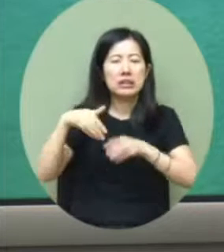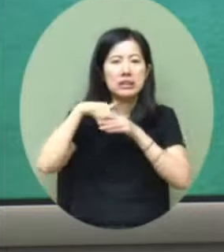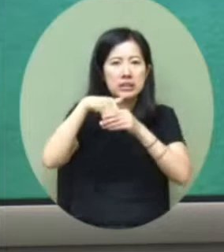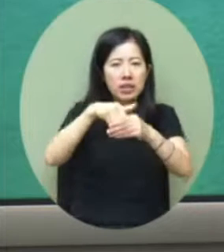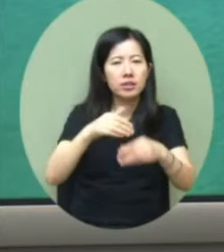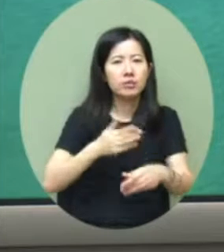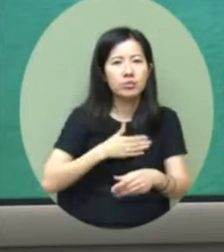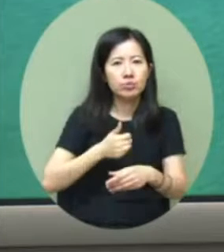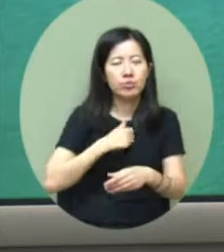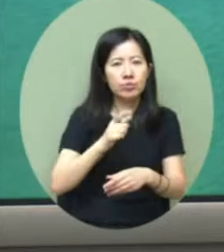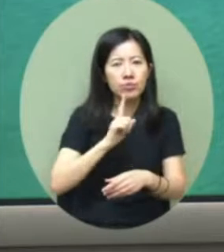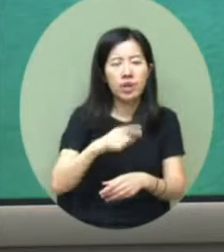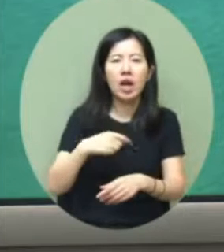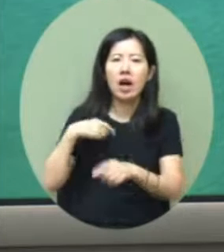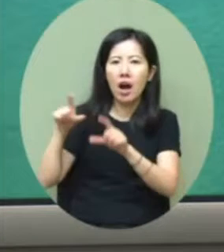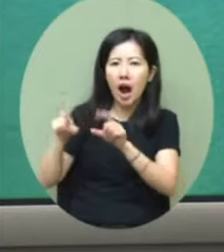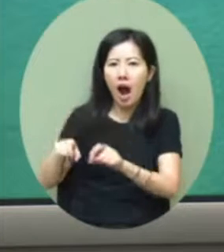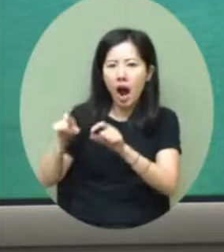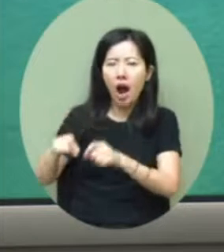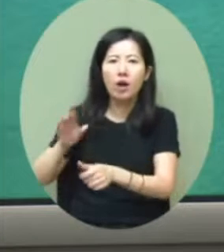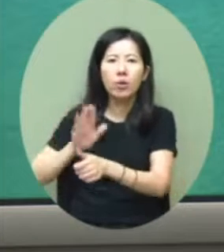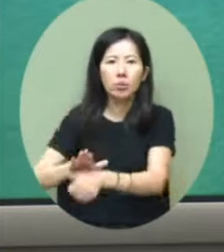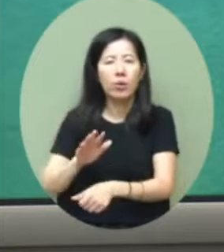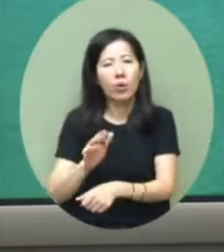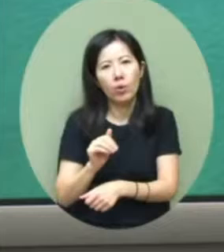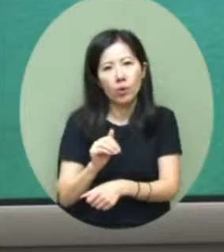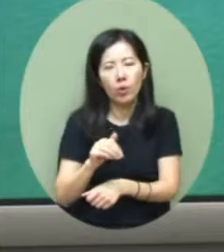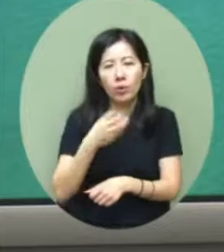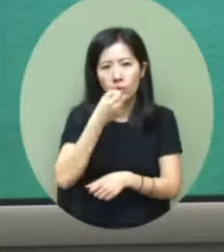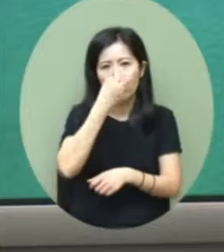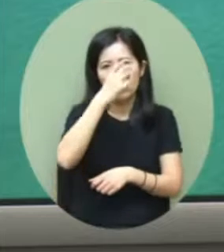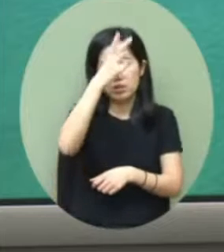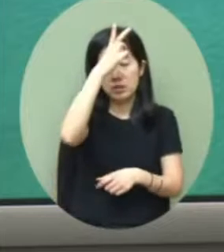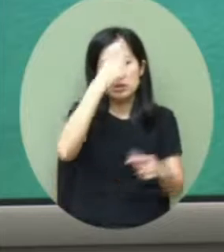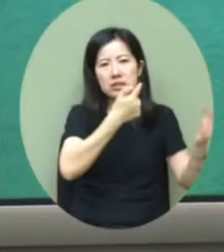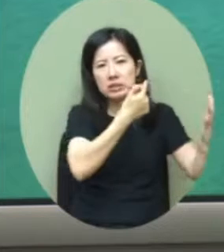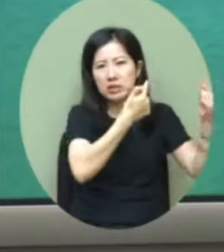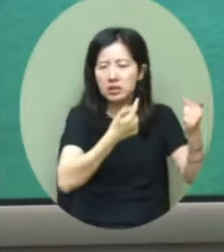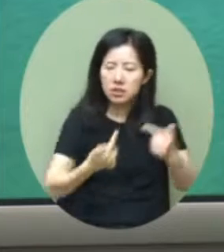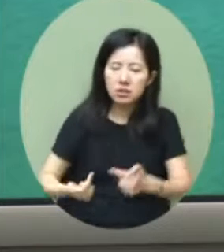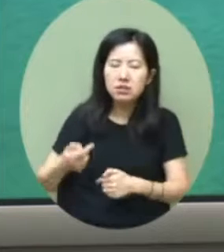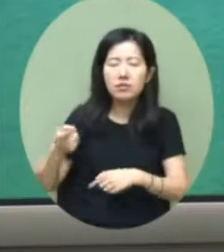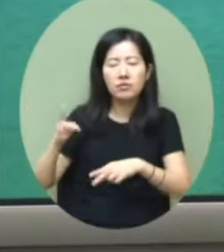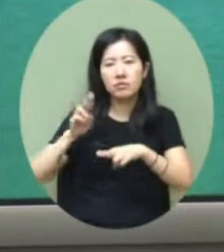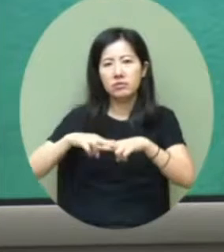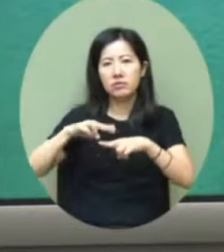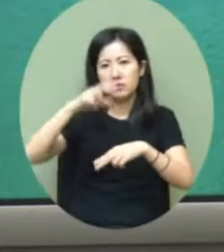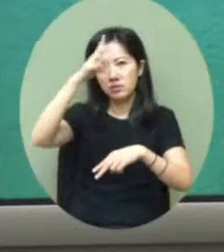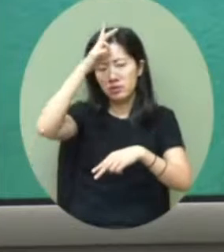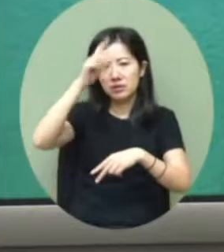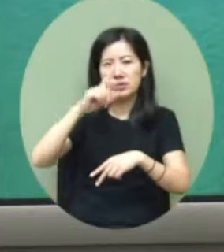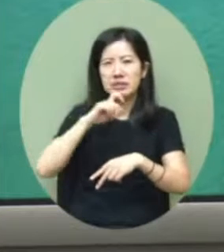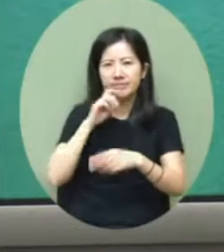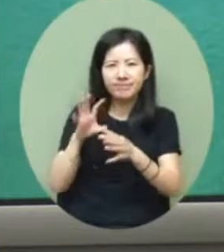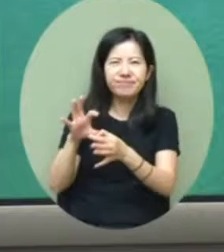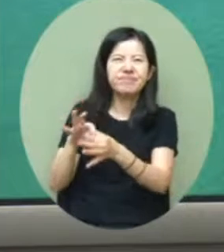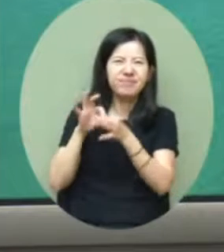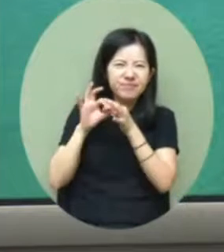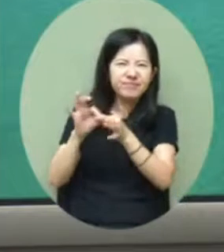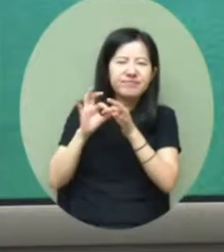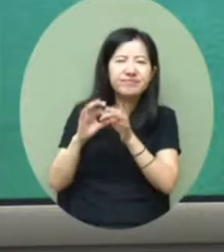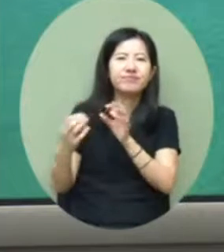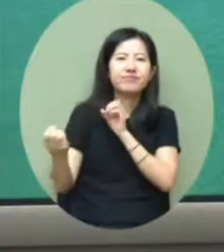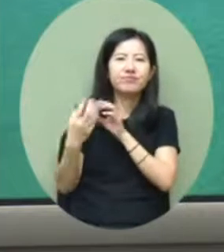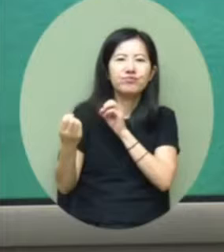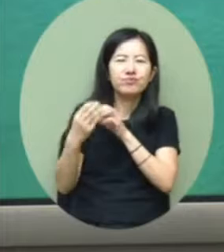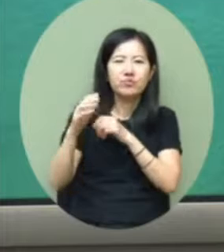Kong. They will also provide assistance as required. The government will continue to